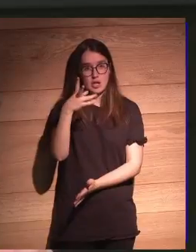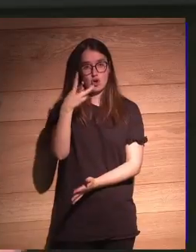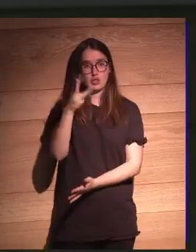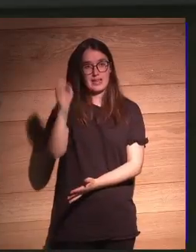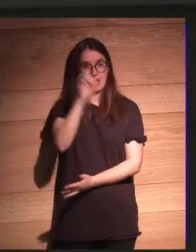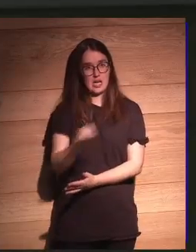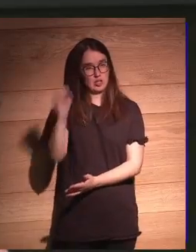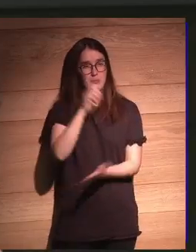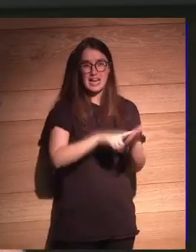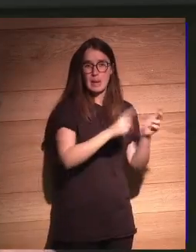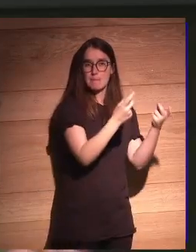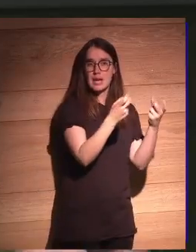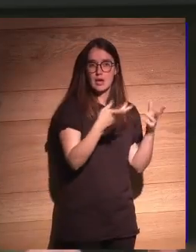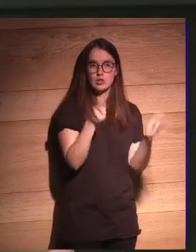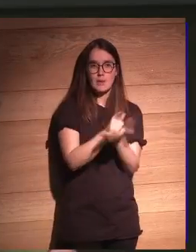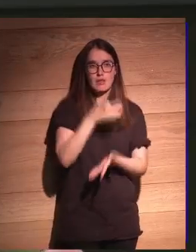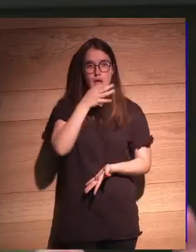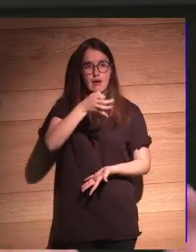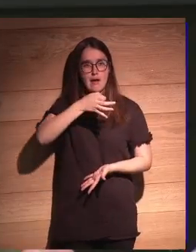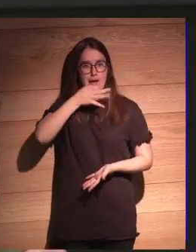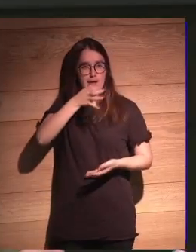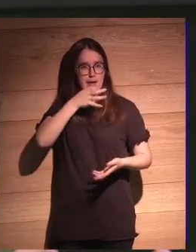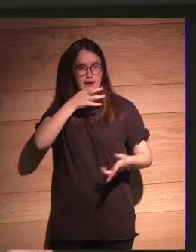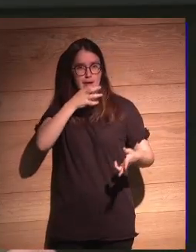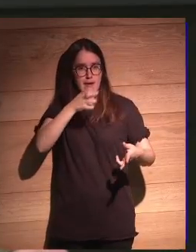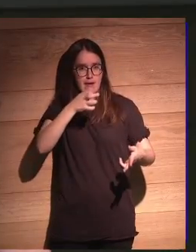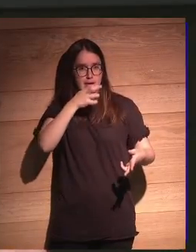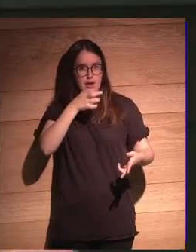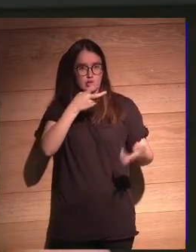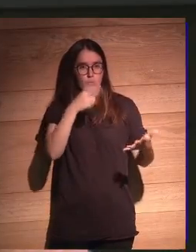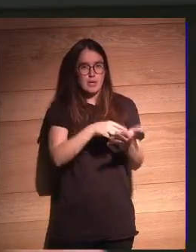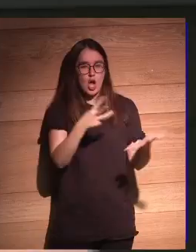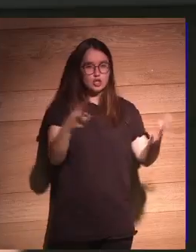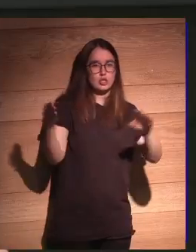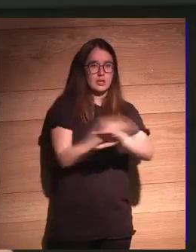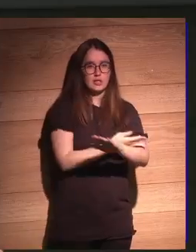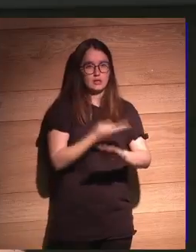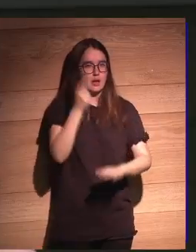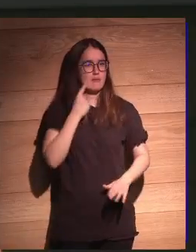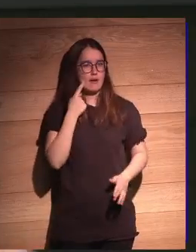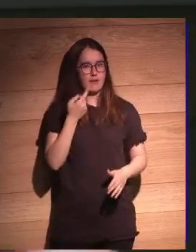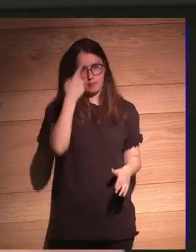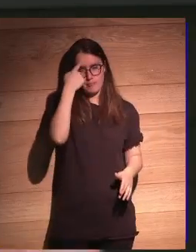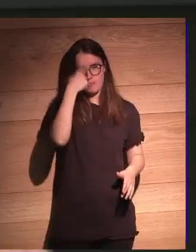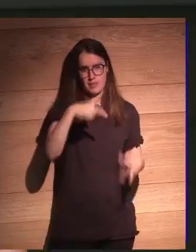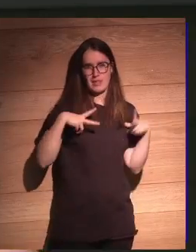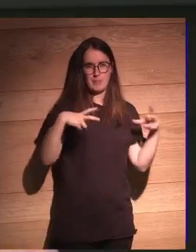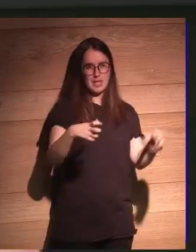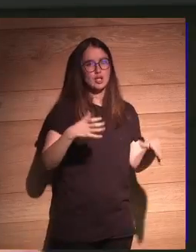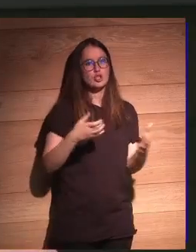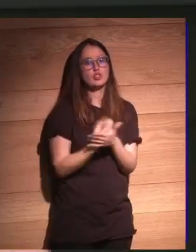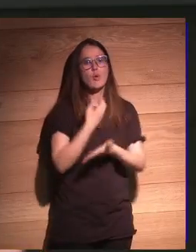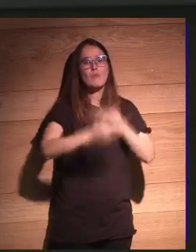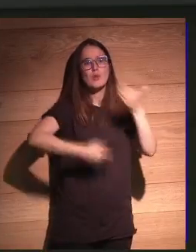to get a mortgage for 25 or 30 years instead of renting. So we have speeches that are previous to the crash, and the banks are